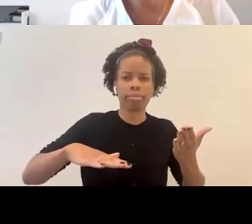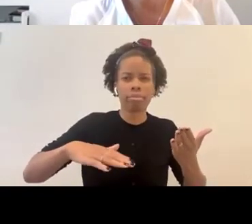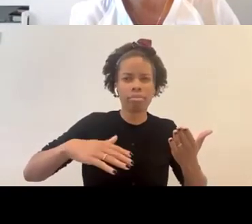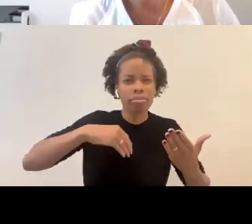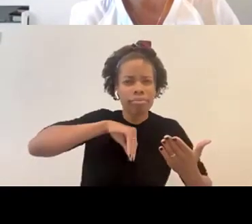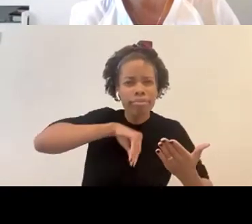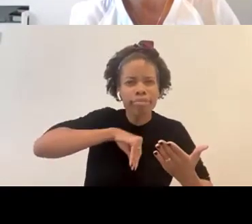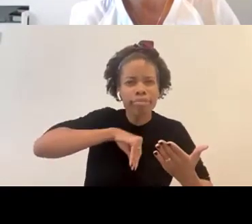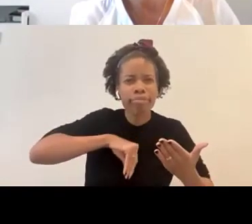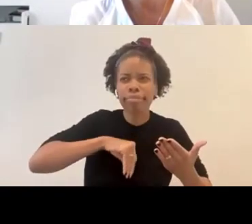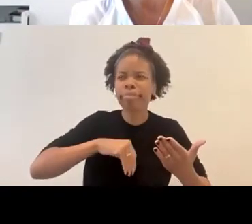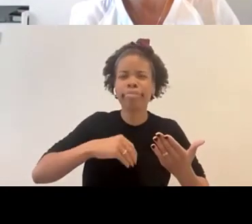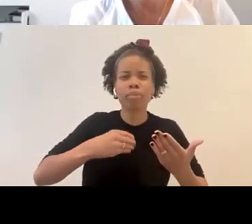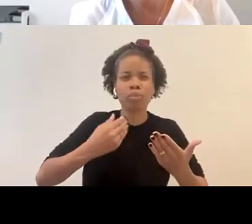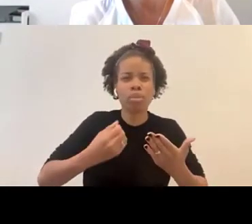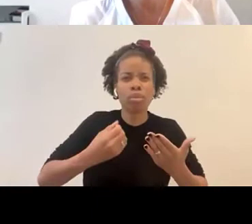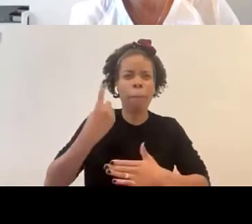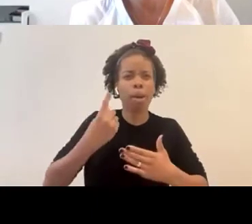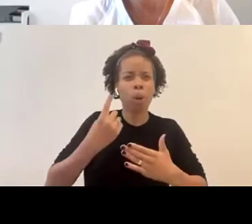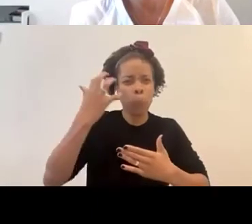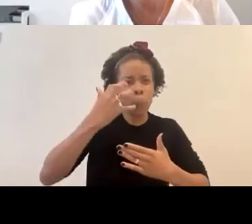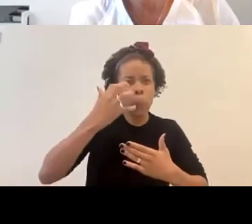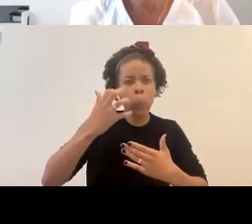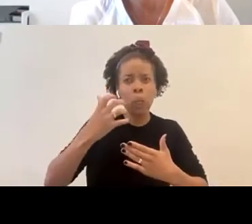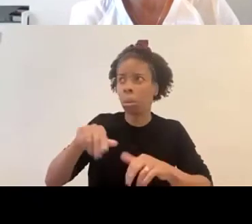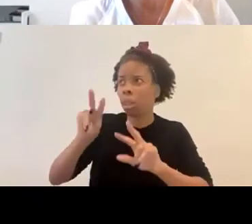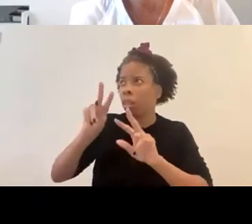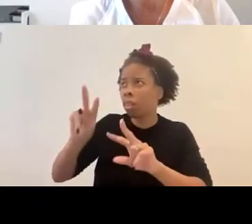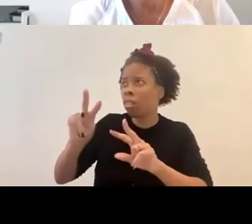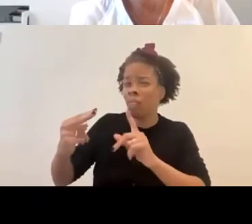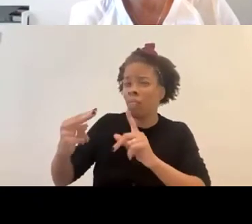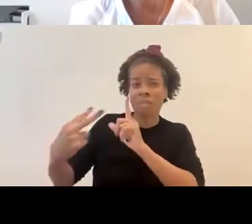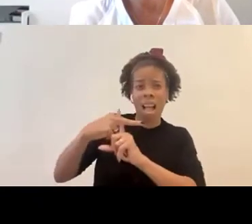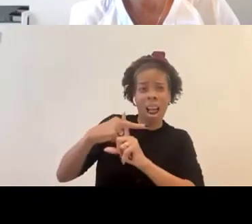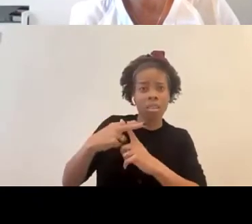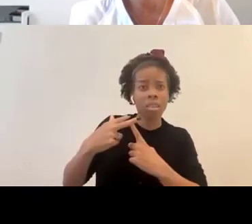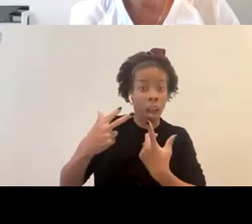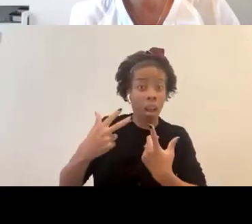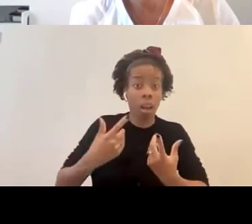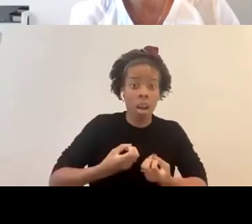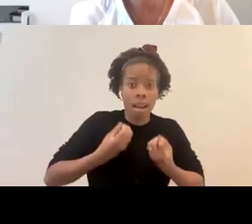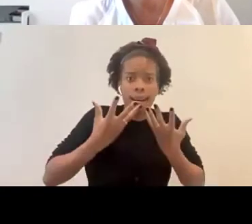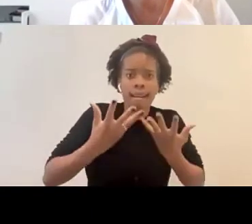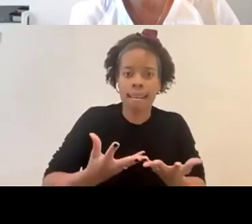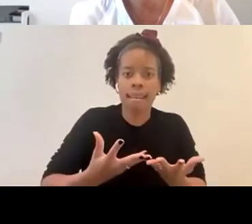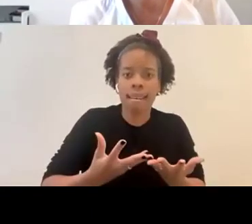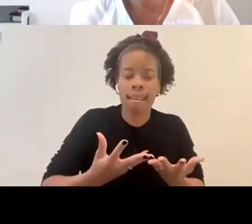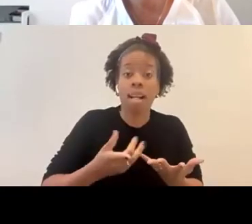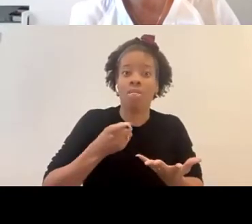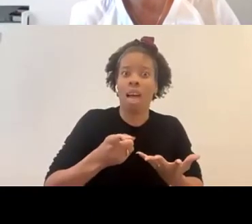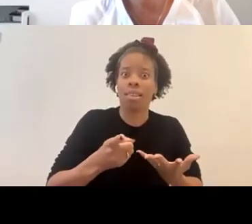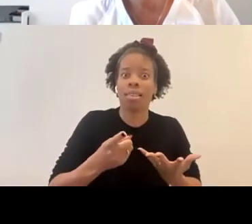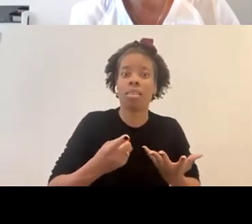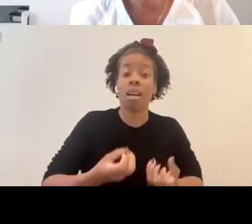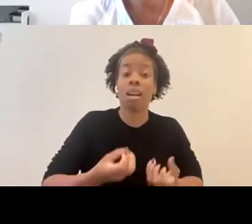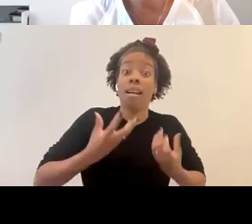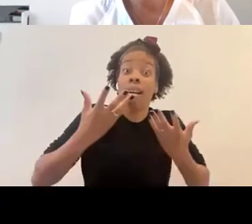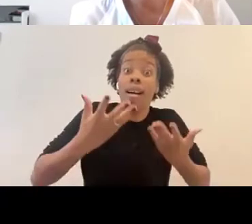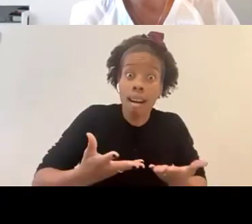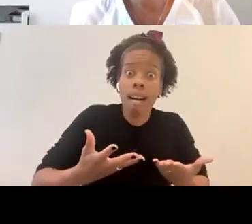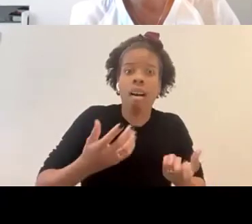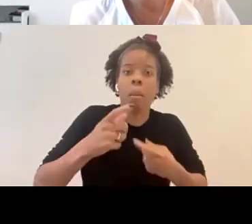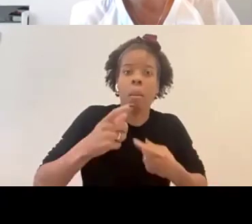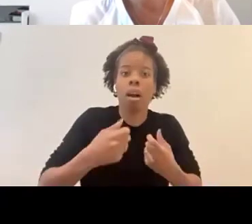exposure to violence and injustice. And I think that my